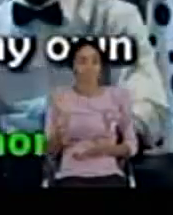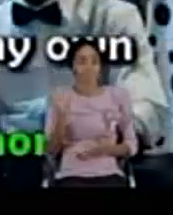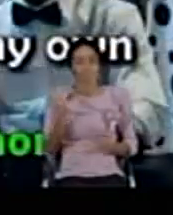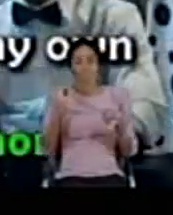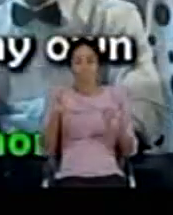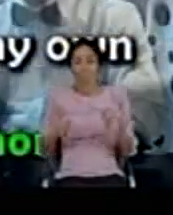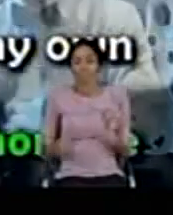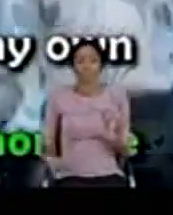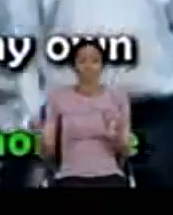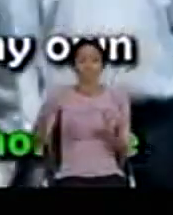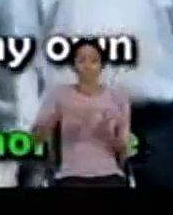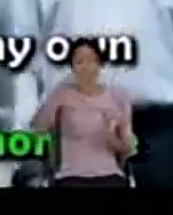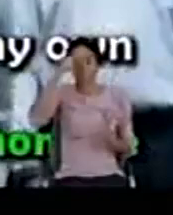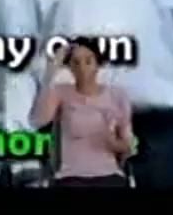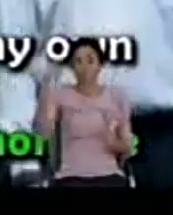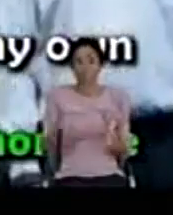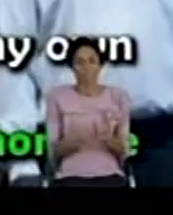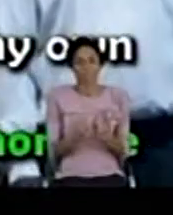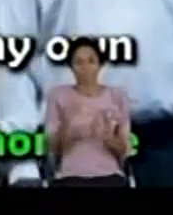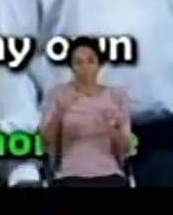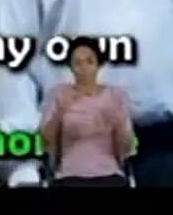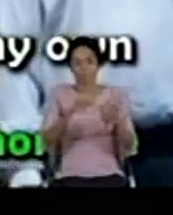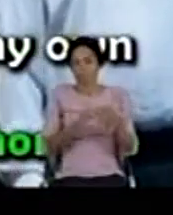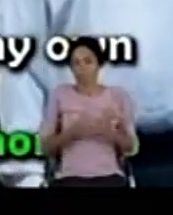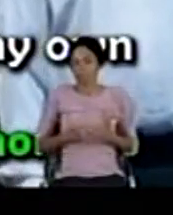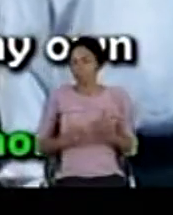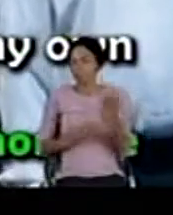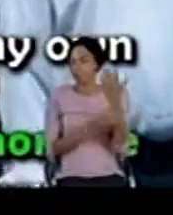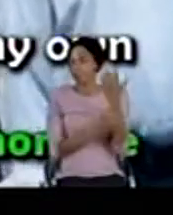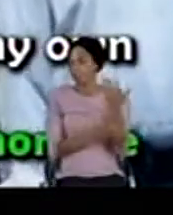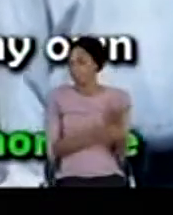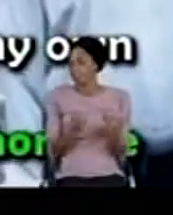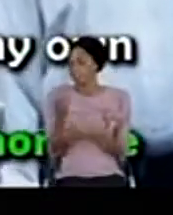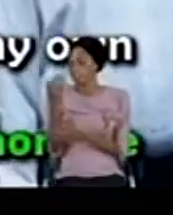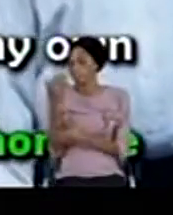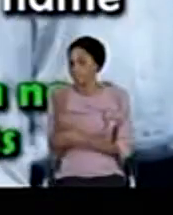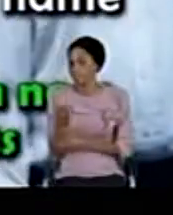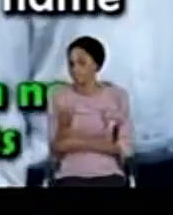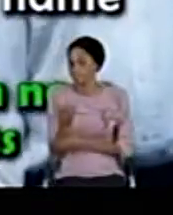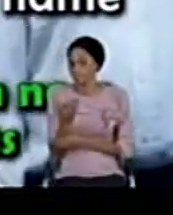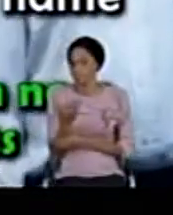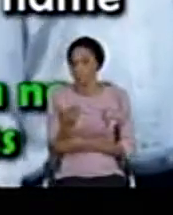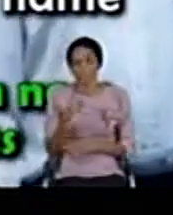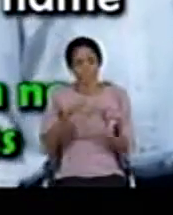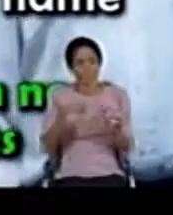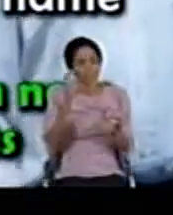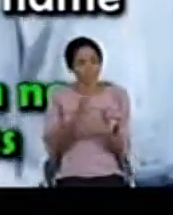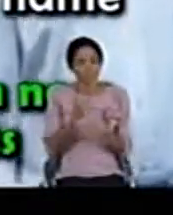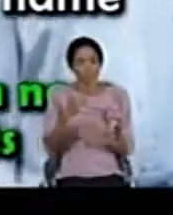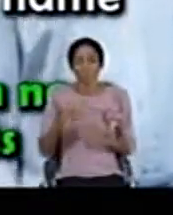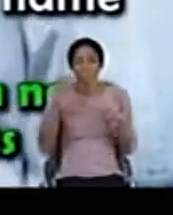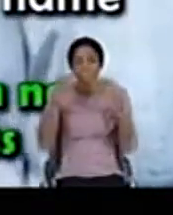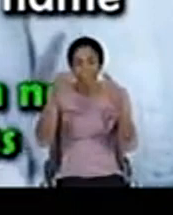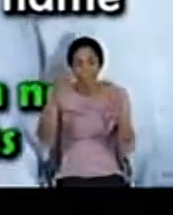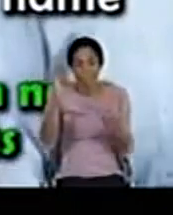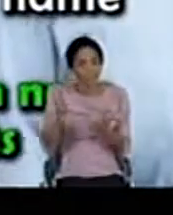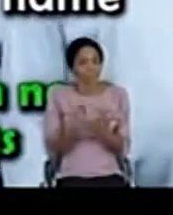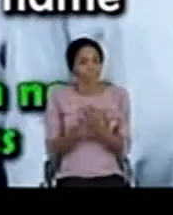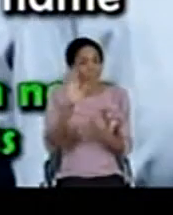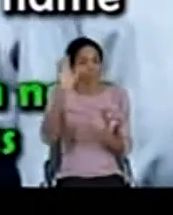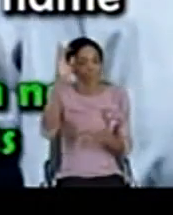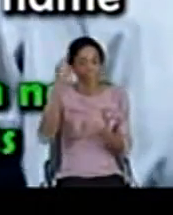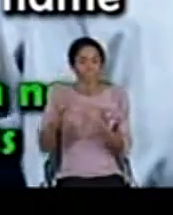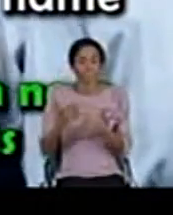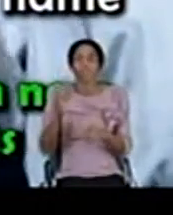I can't resurrect a man with my own hands, but just the mention of